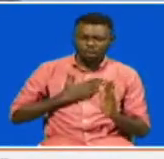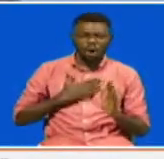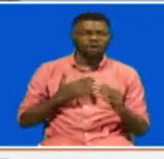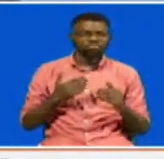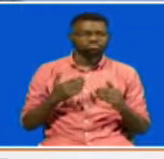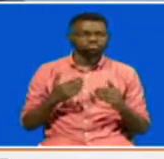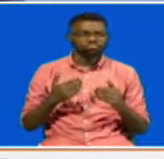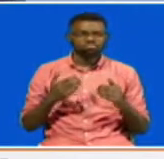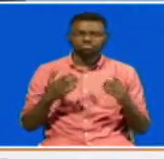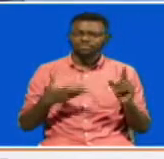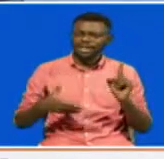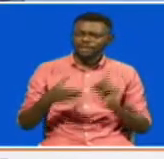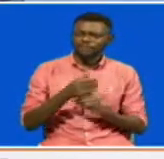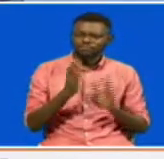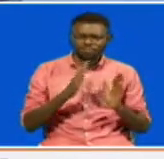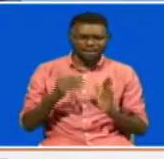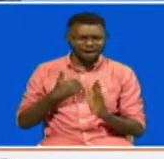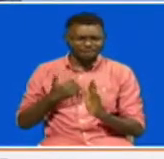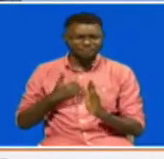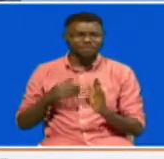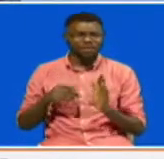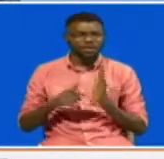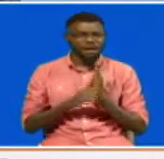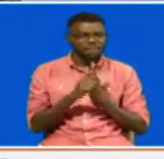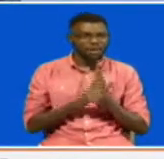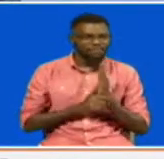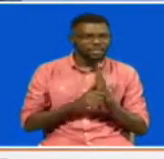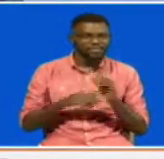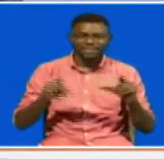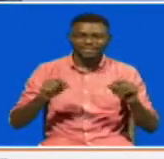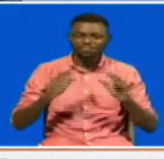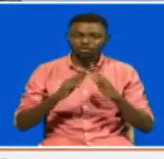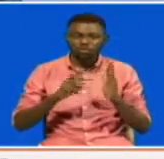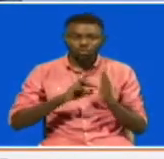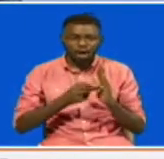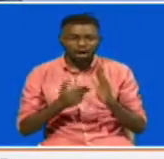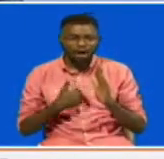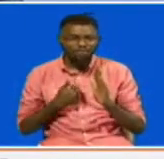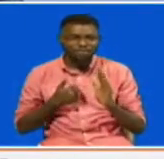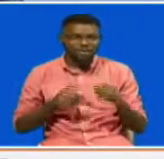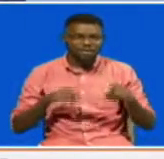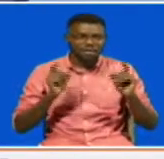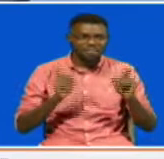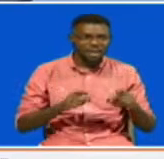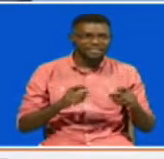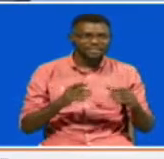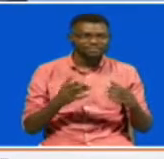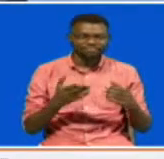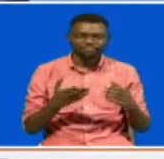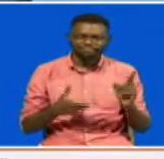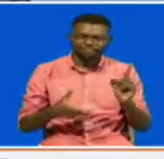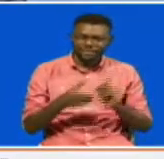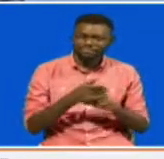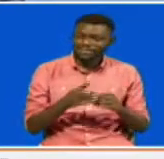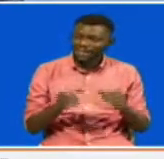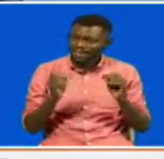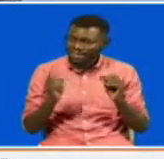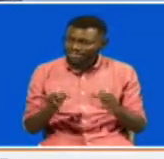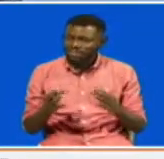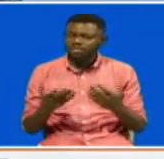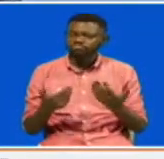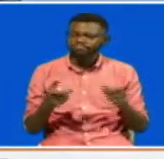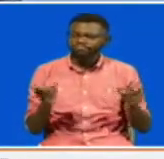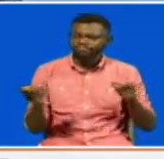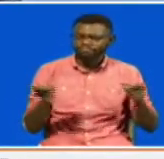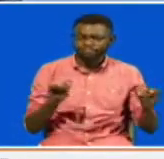our manifesto. We have got the housing project, the affordable housing project, which must be delivered if we have and if we can